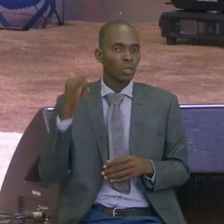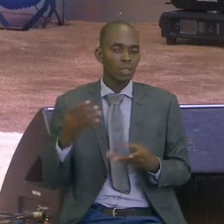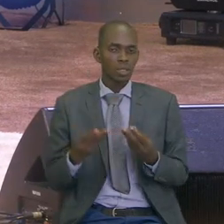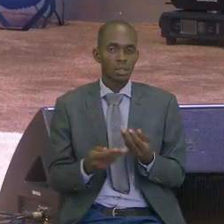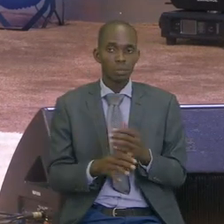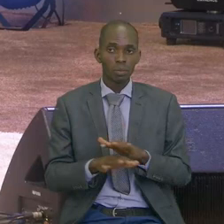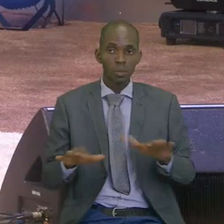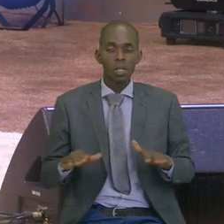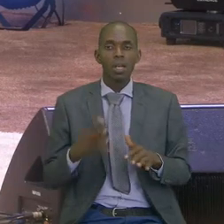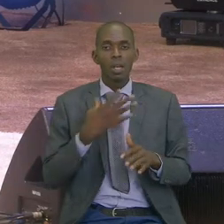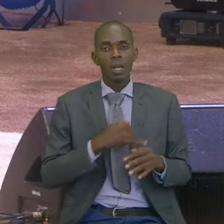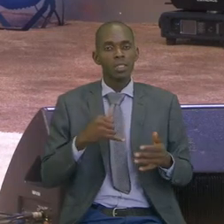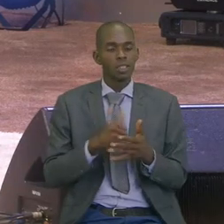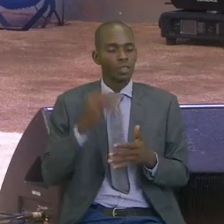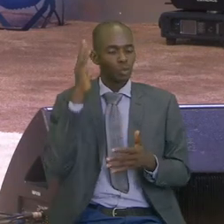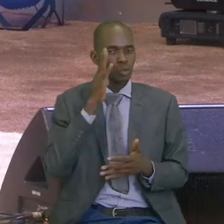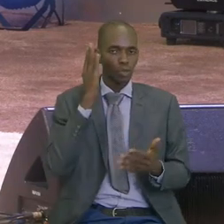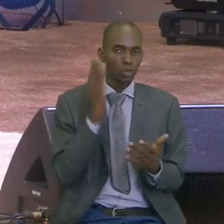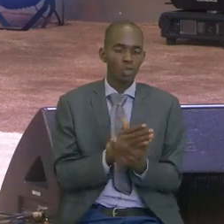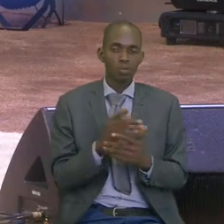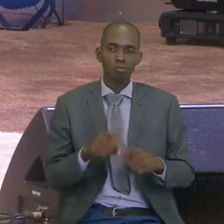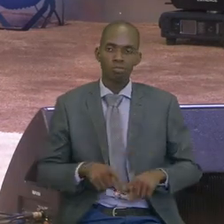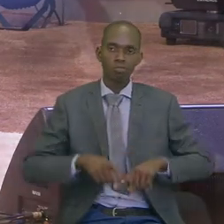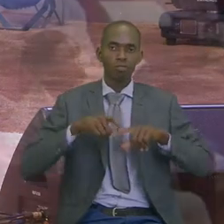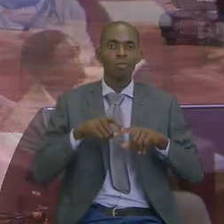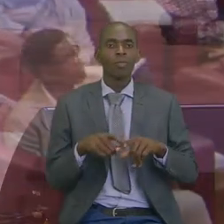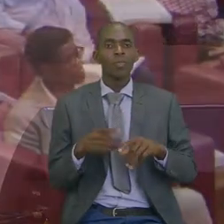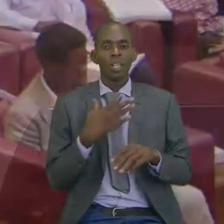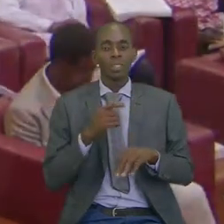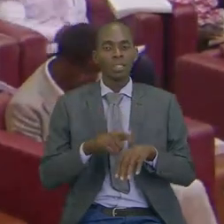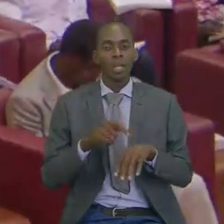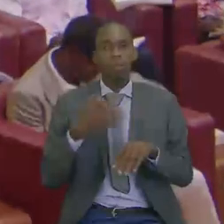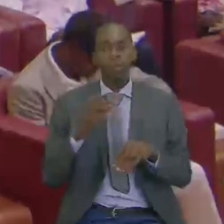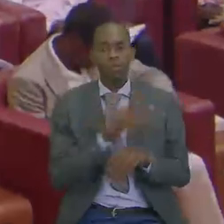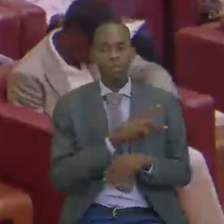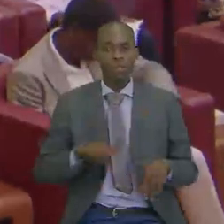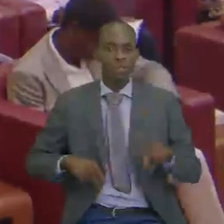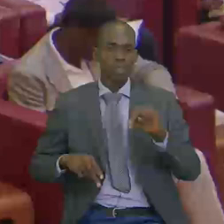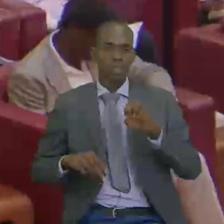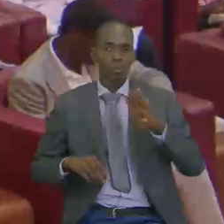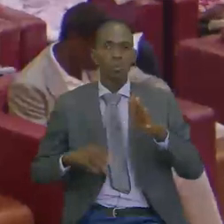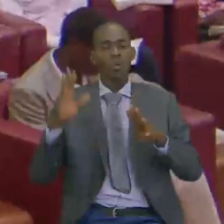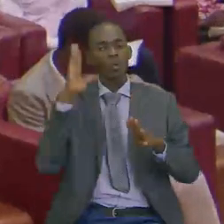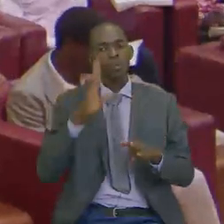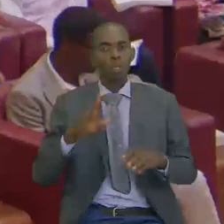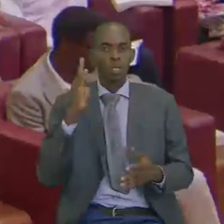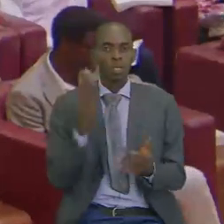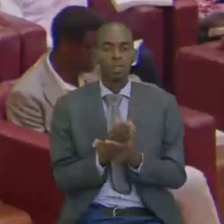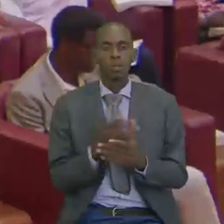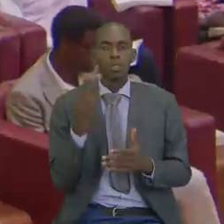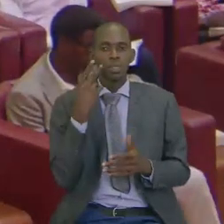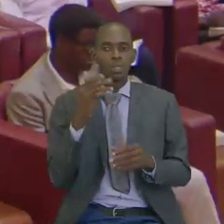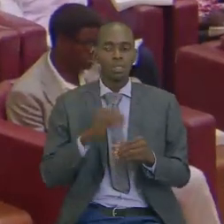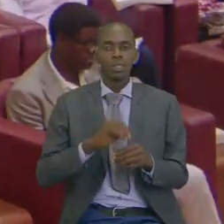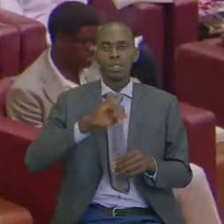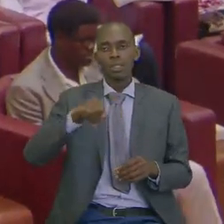reign of Nebuchadnezzar will be terminated. Jeremiah chapter 51, we're reading from verse 7.